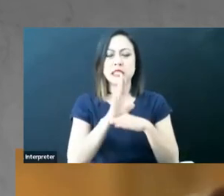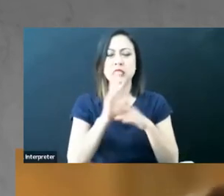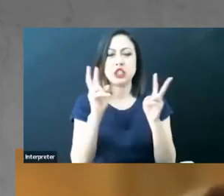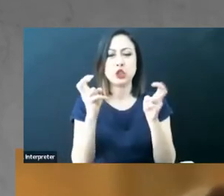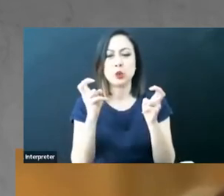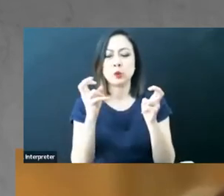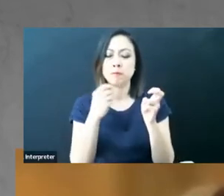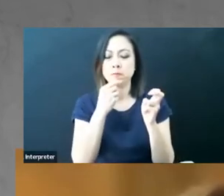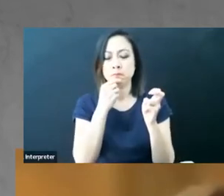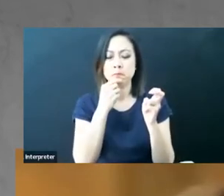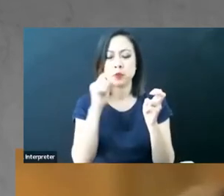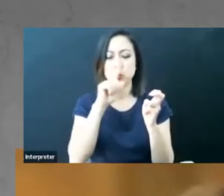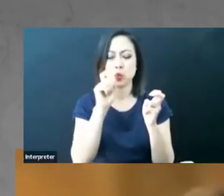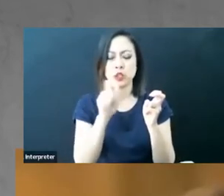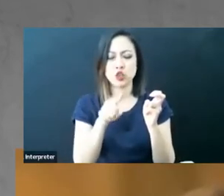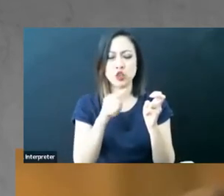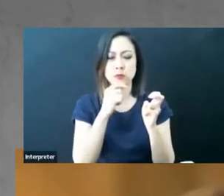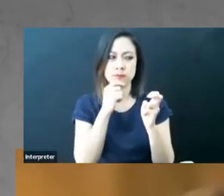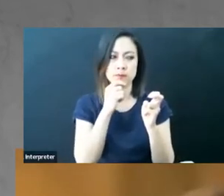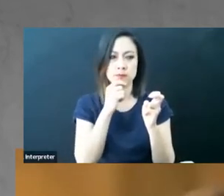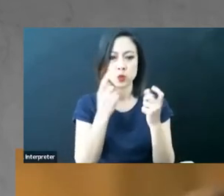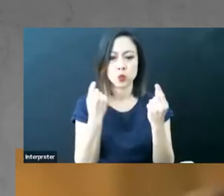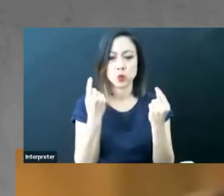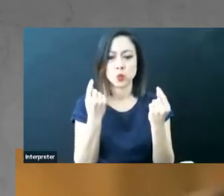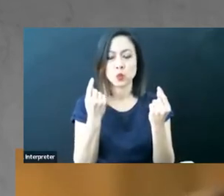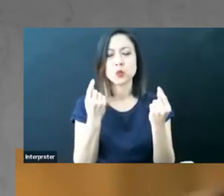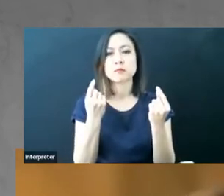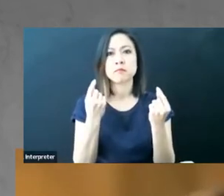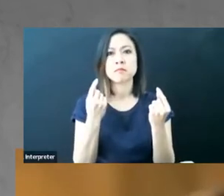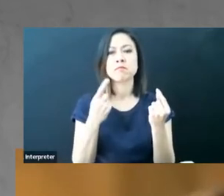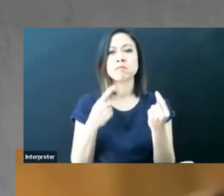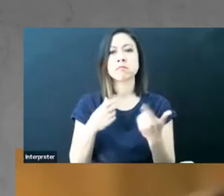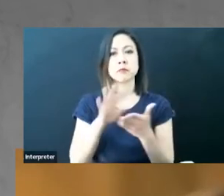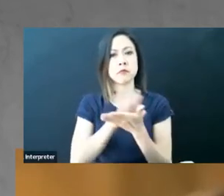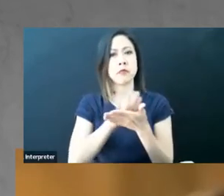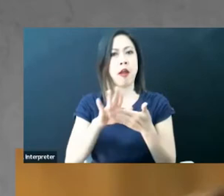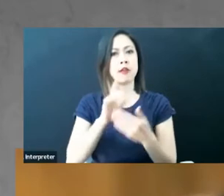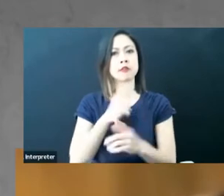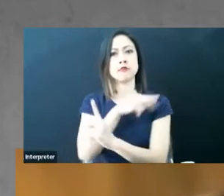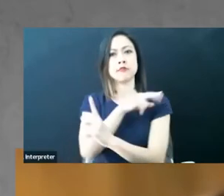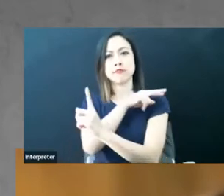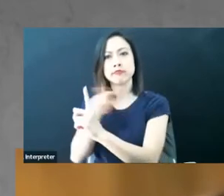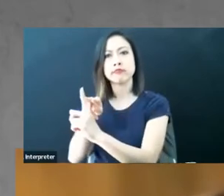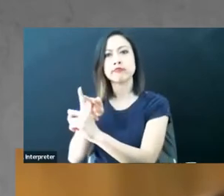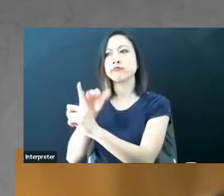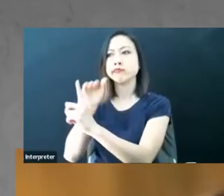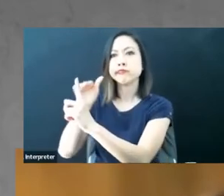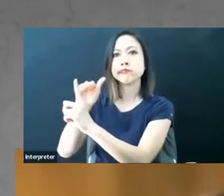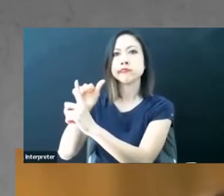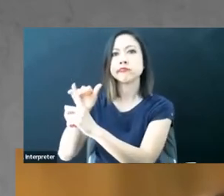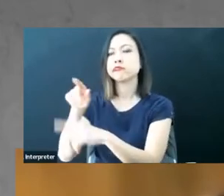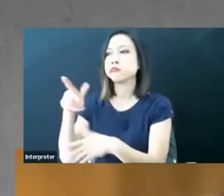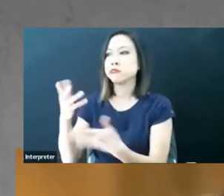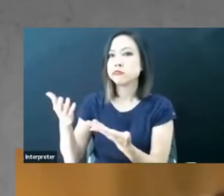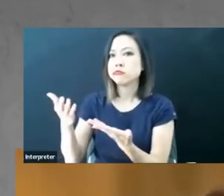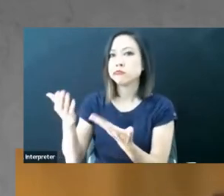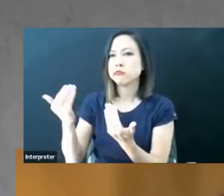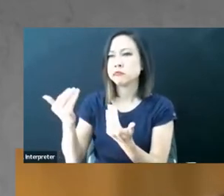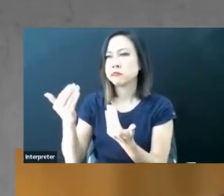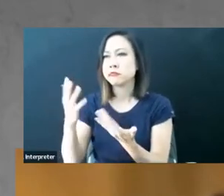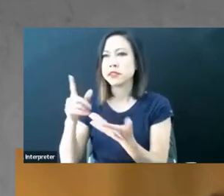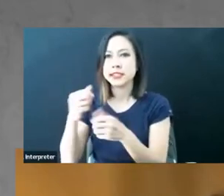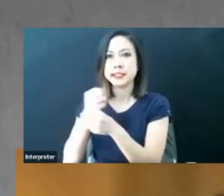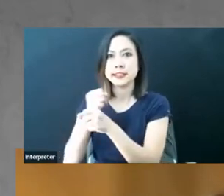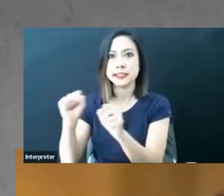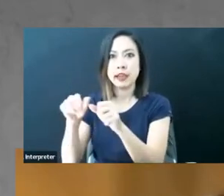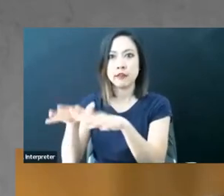to have a place that I thought was both a safe place, but also a place to get great judgment. And one of the things